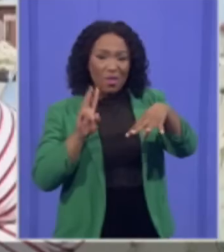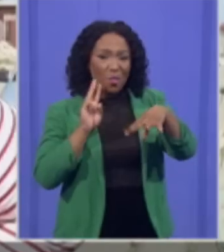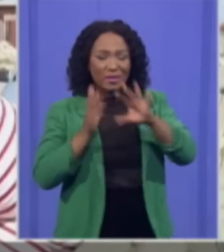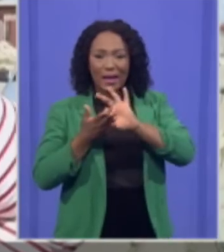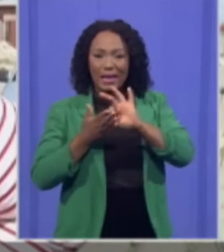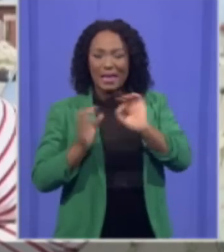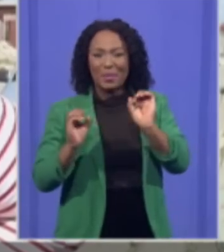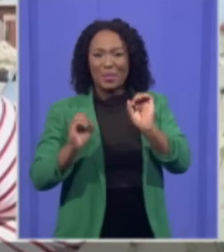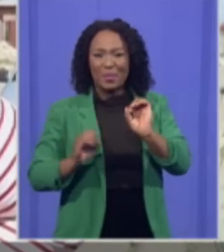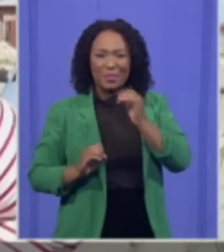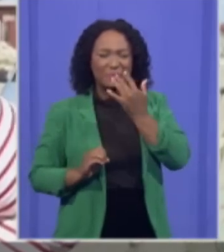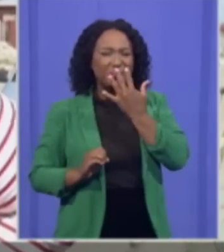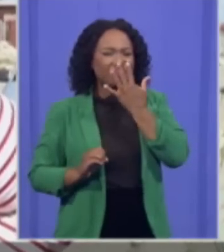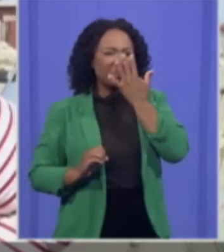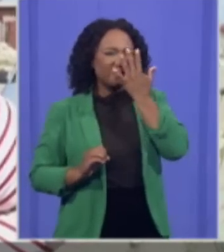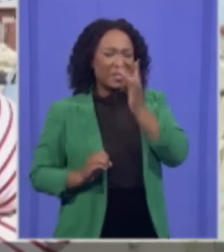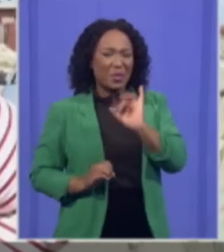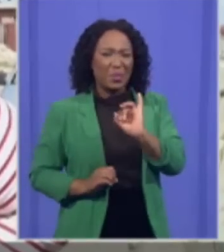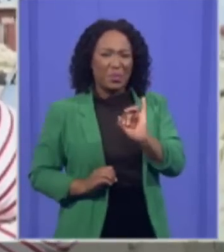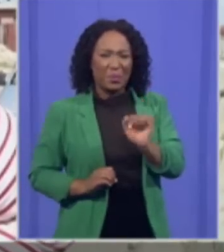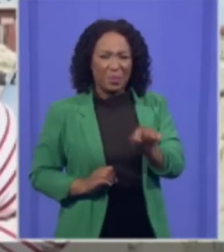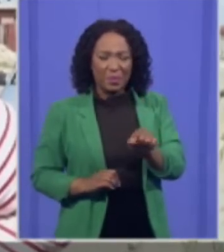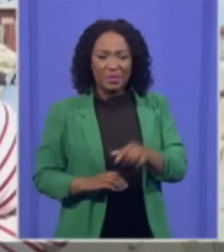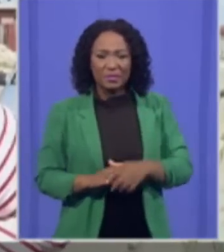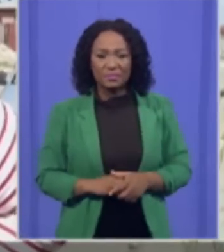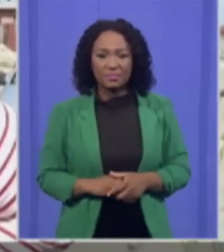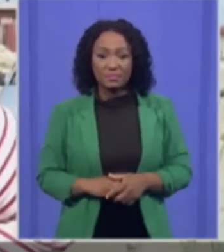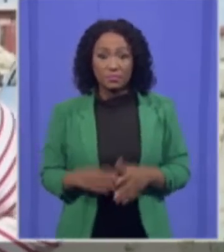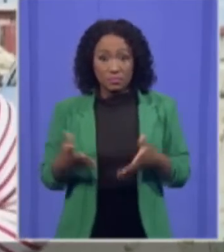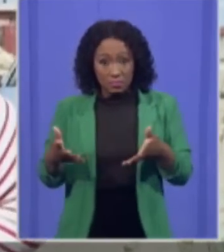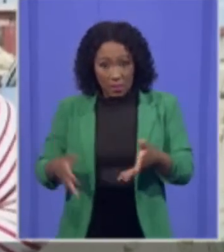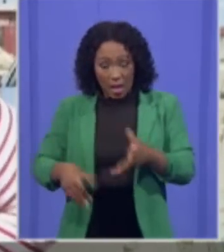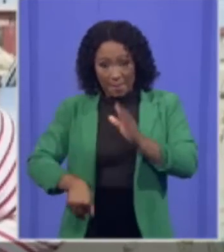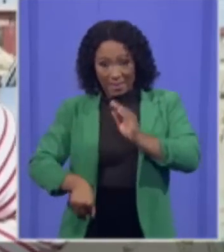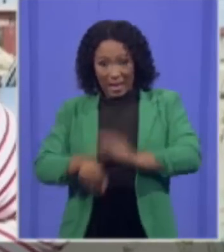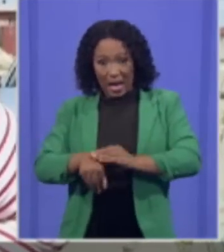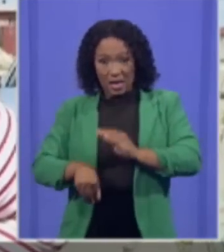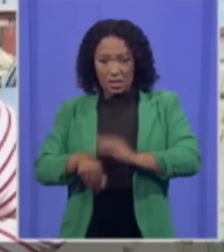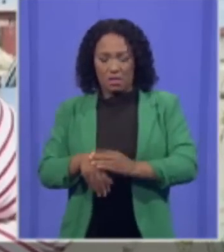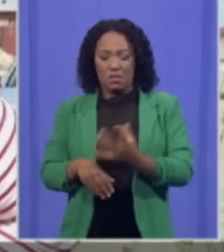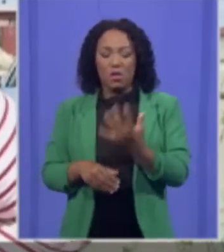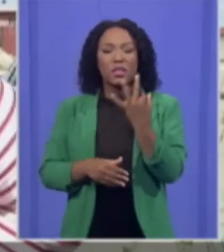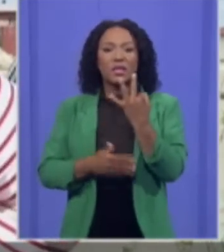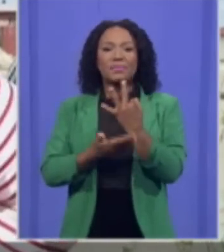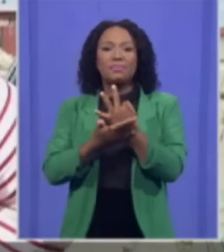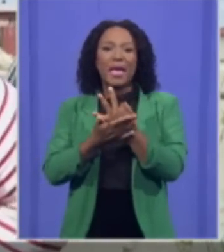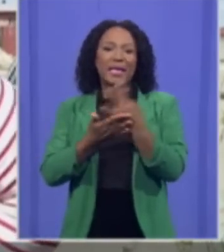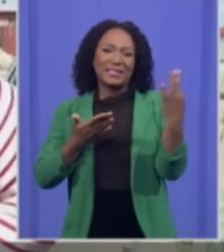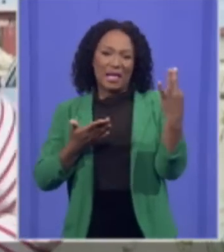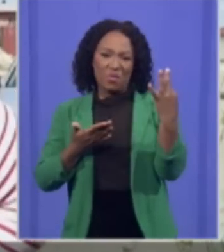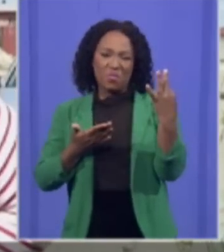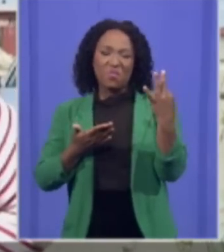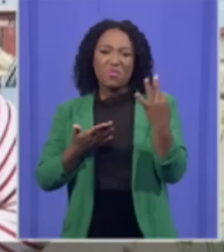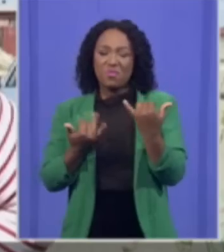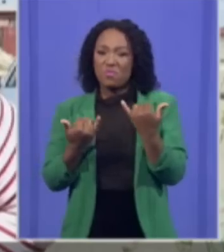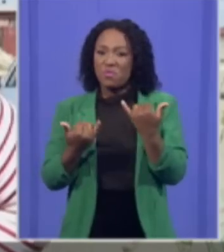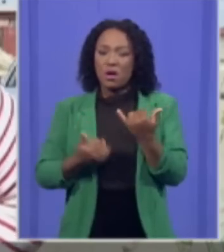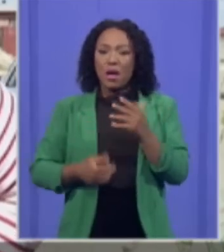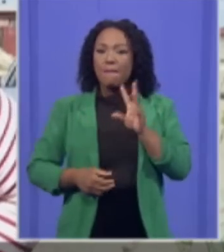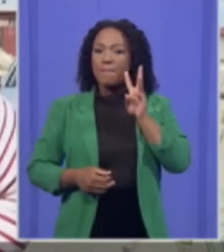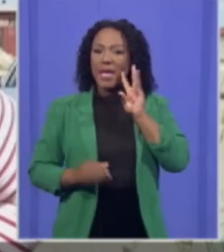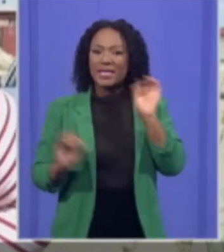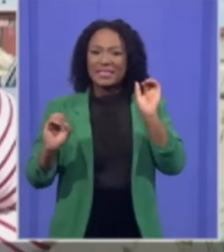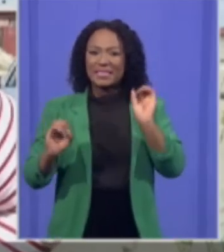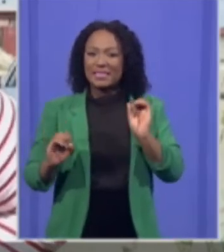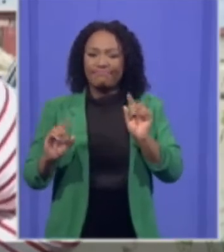kgahlising. Bothata ba rona ke dibeke tse tharo ke a bone yena re hloka metsi ha re kgone ho etsa nix ha re kgone